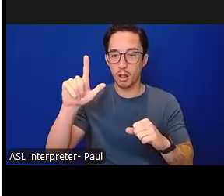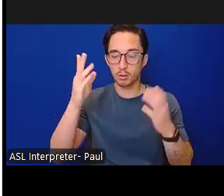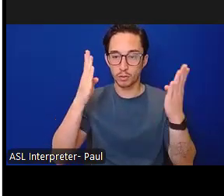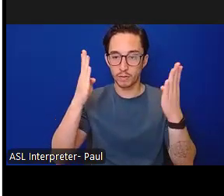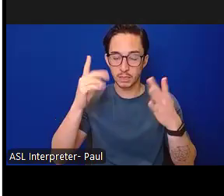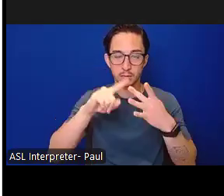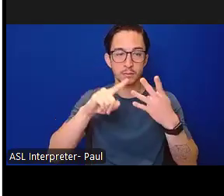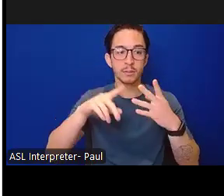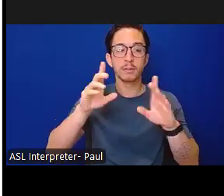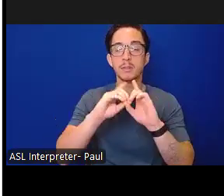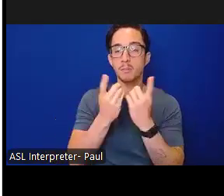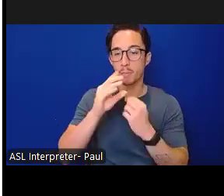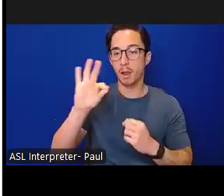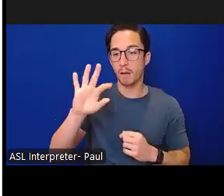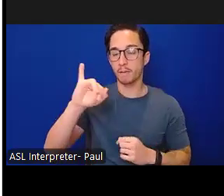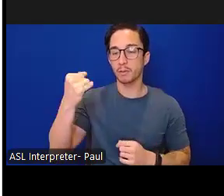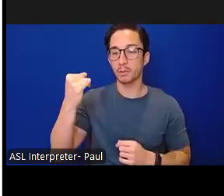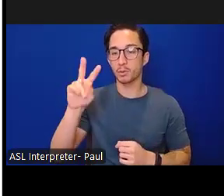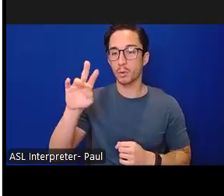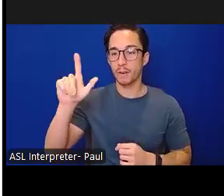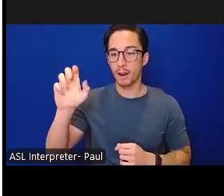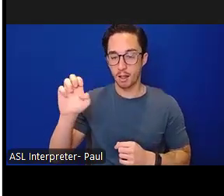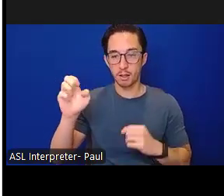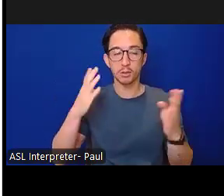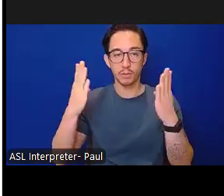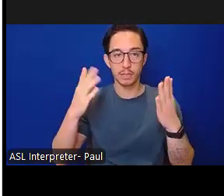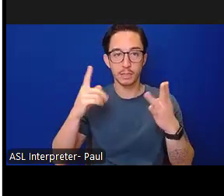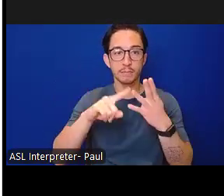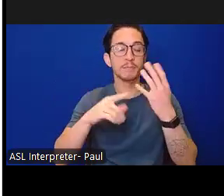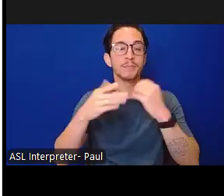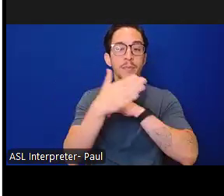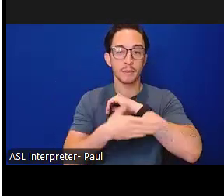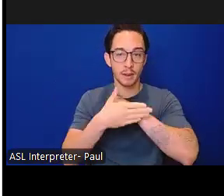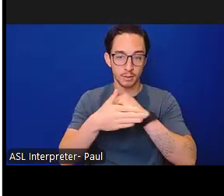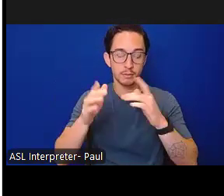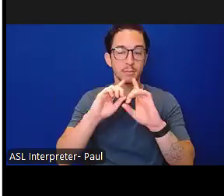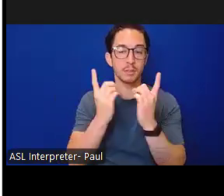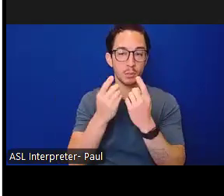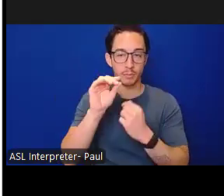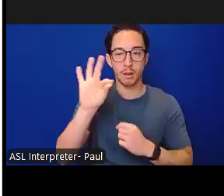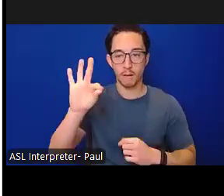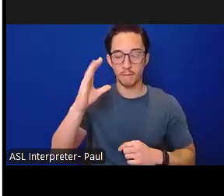of Juvenile Services, the County Department of Corrections.